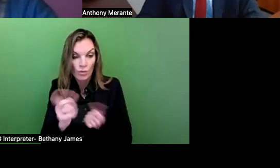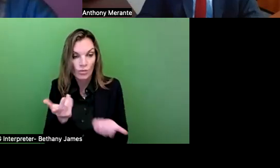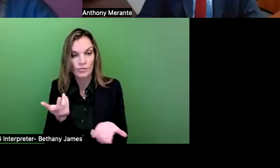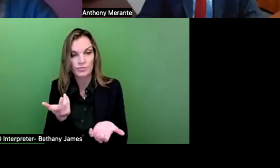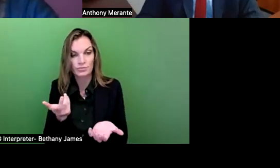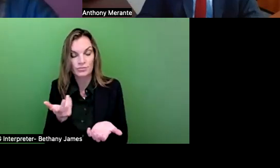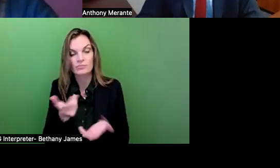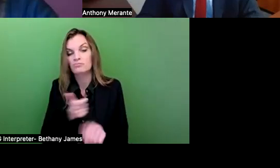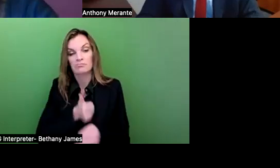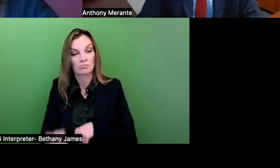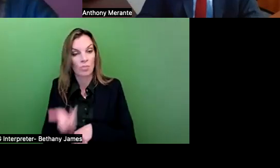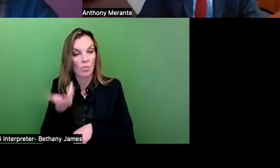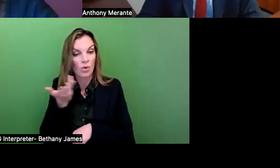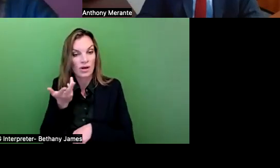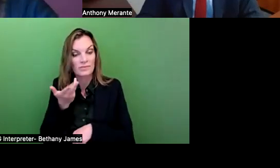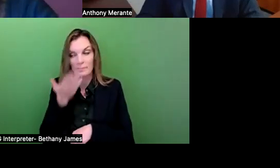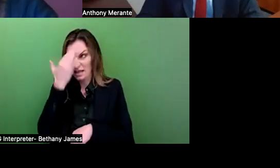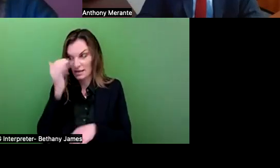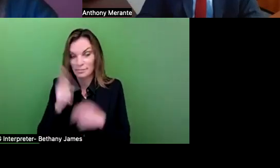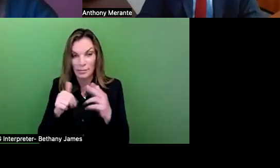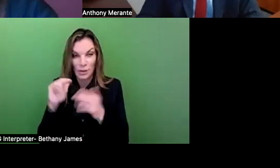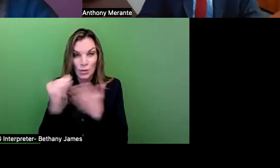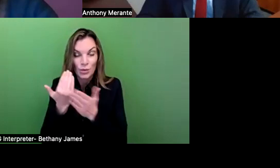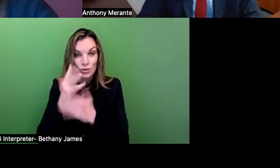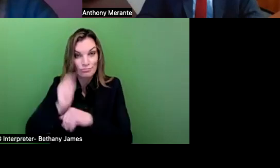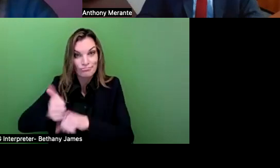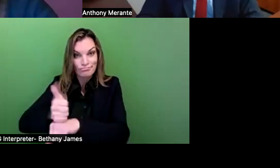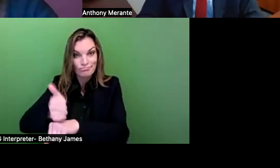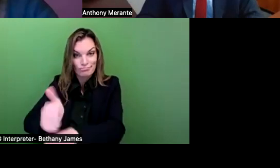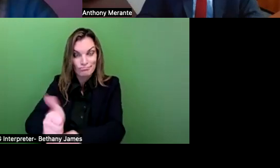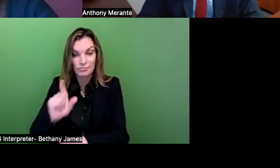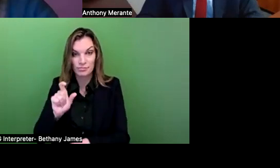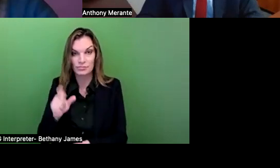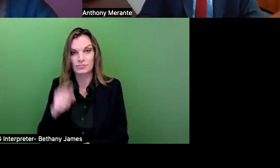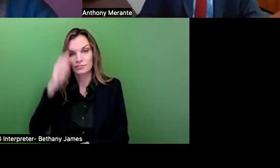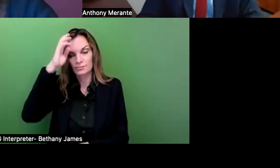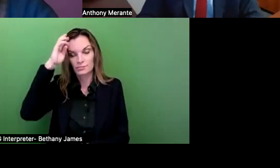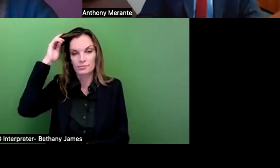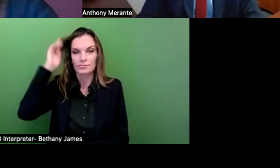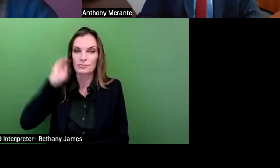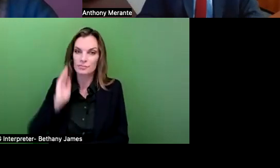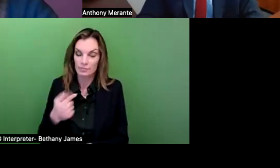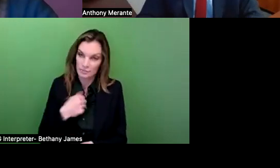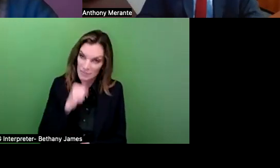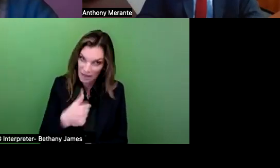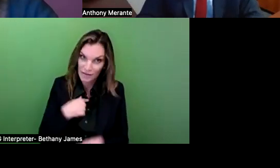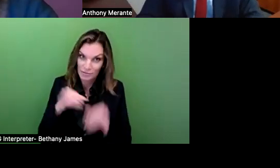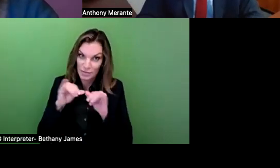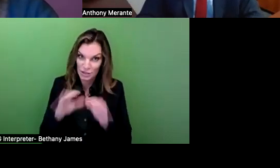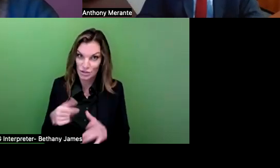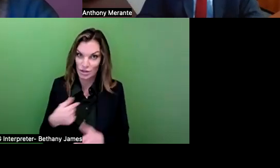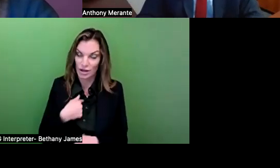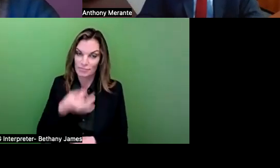due to the fact that we have all this development. I believe some of it, I don't want to say all of it. I'm not engineer that I'm qualified to say